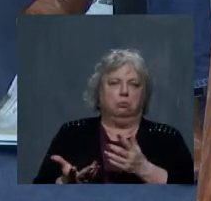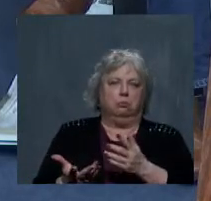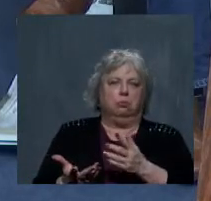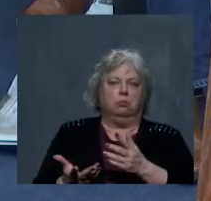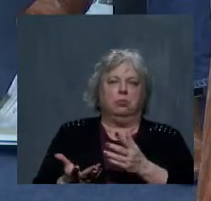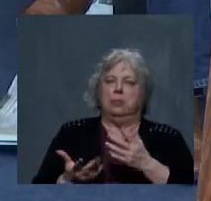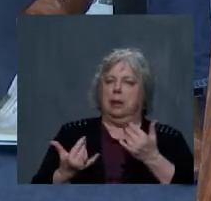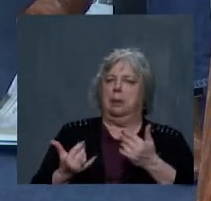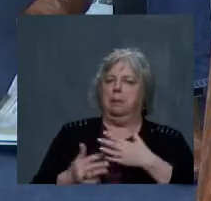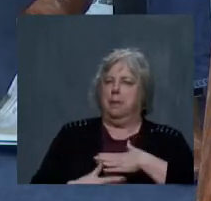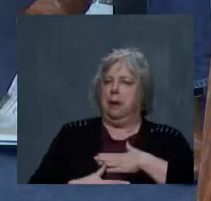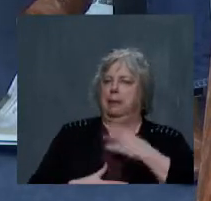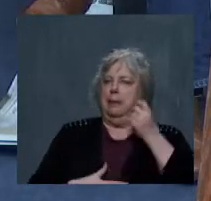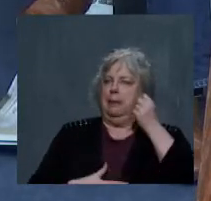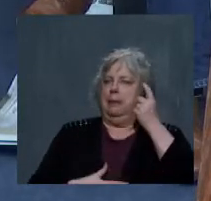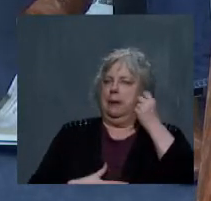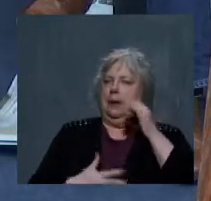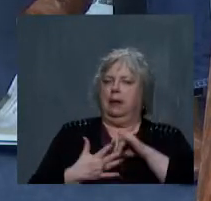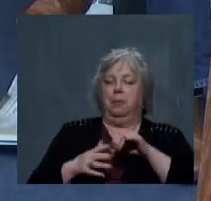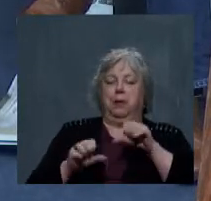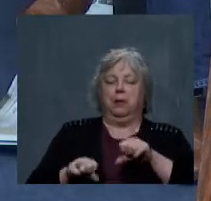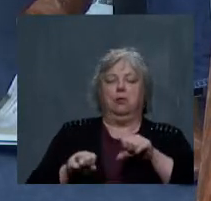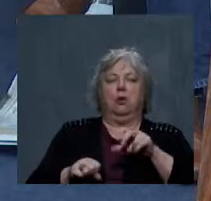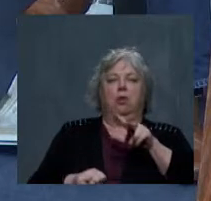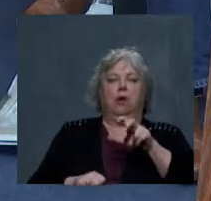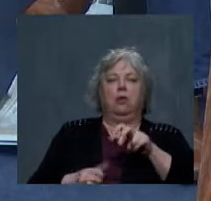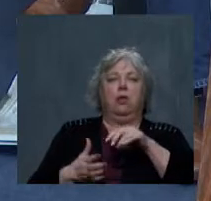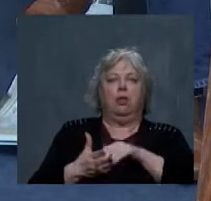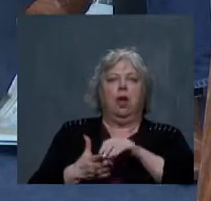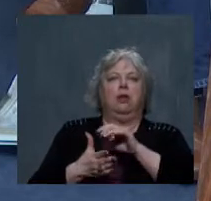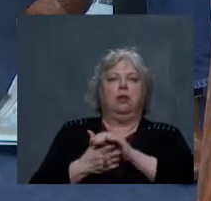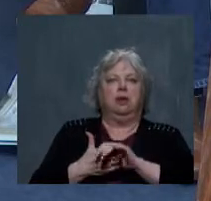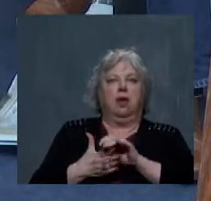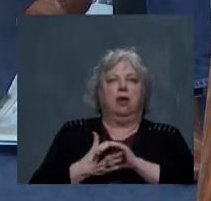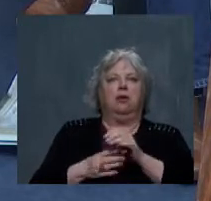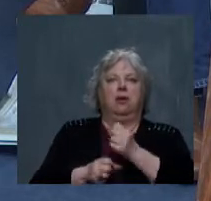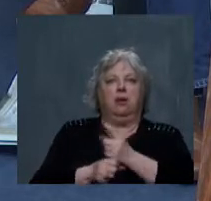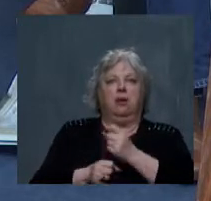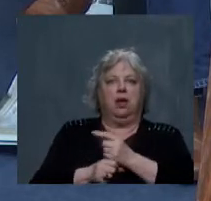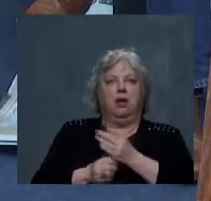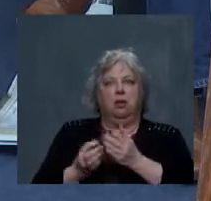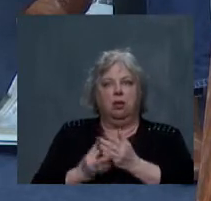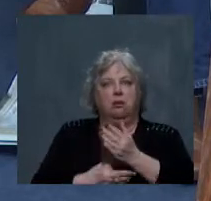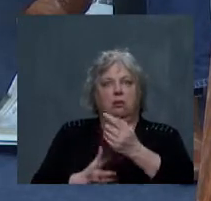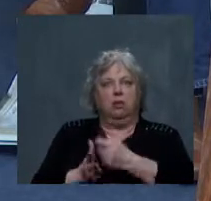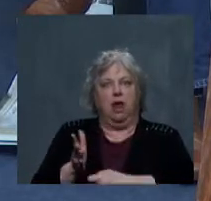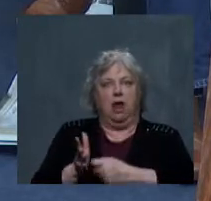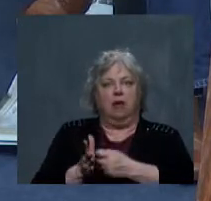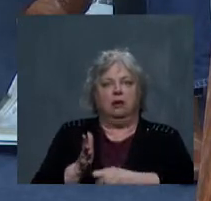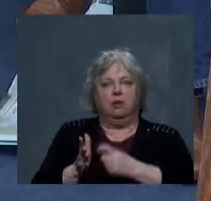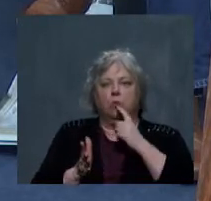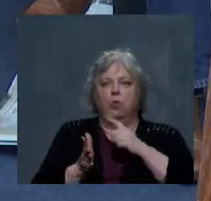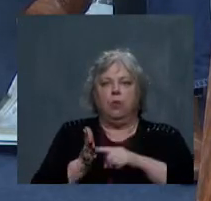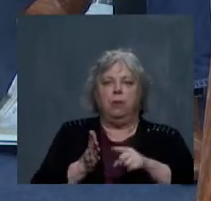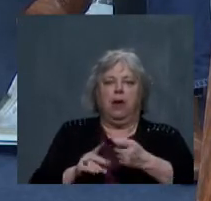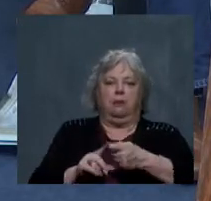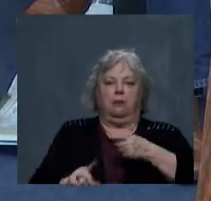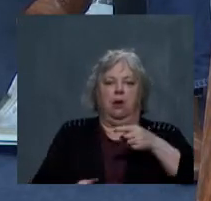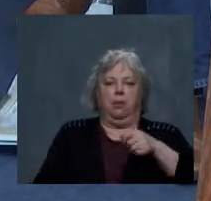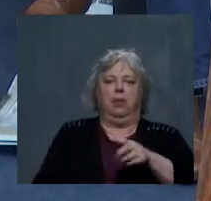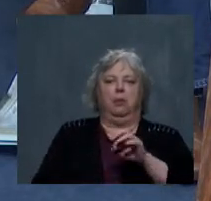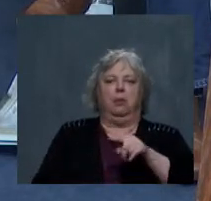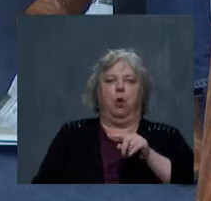my understanding that potentially $300,000 a year in taxes will be paid from this